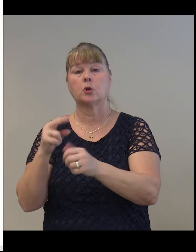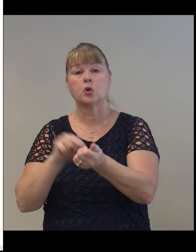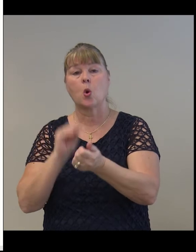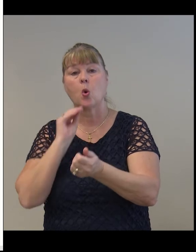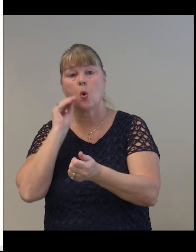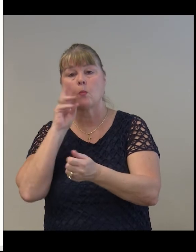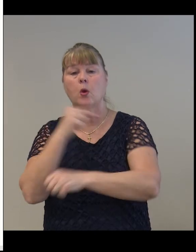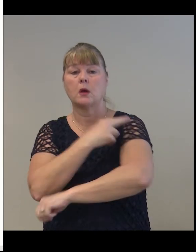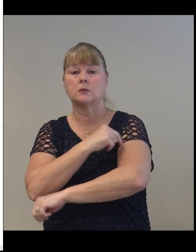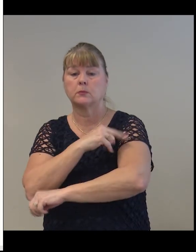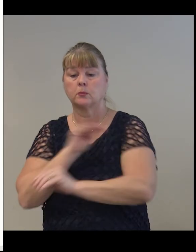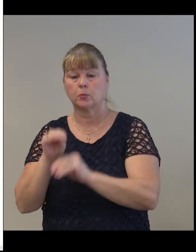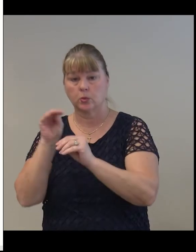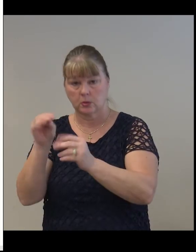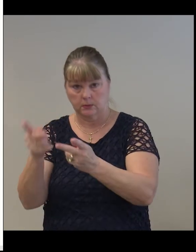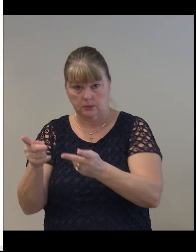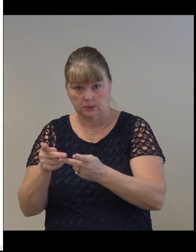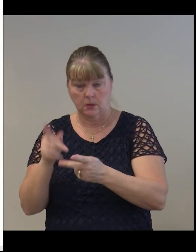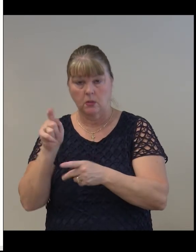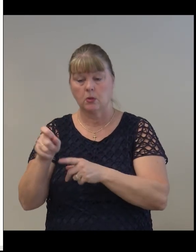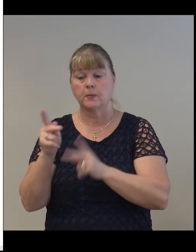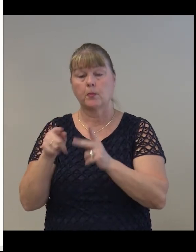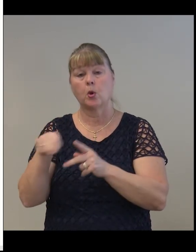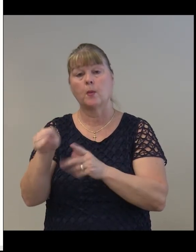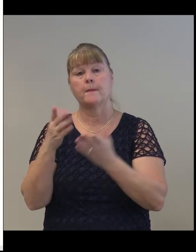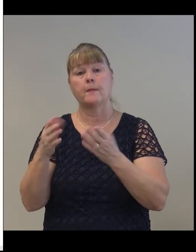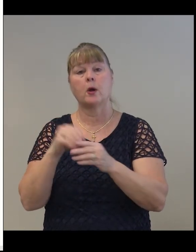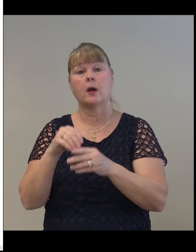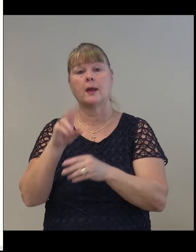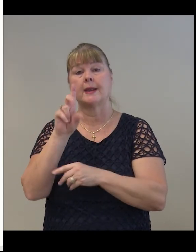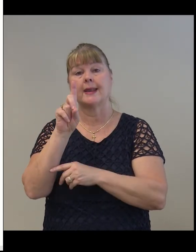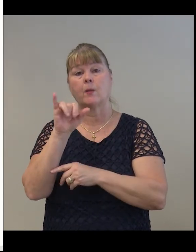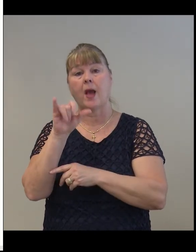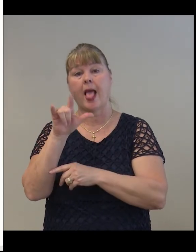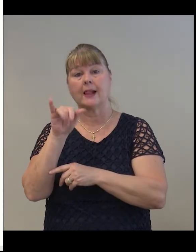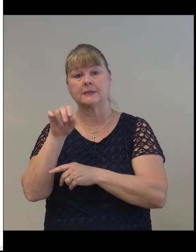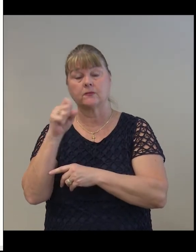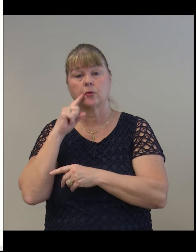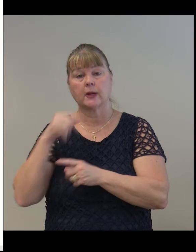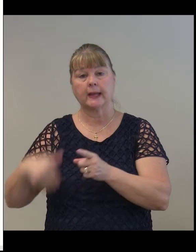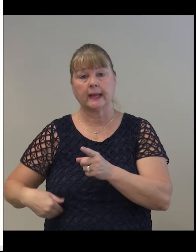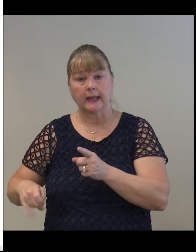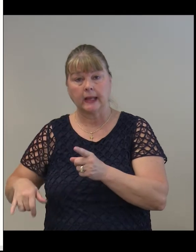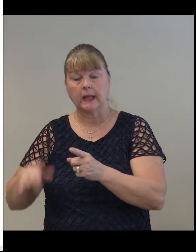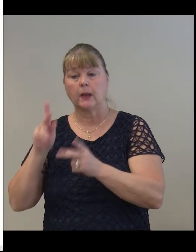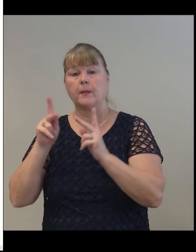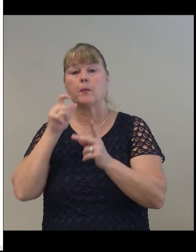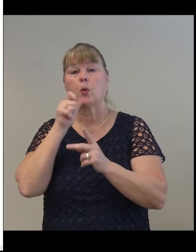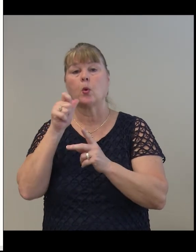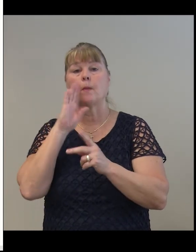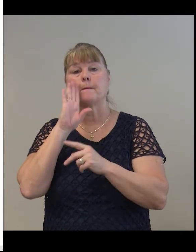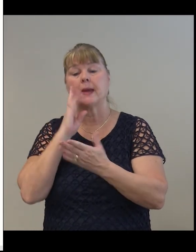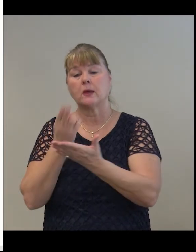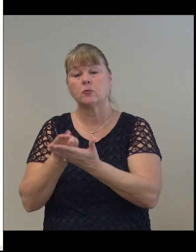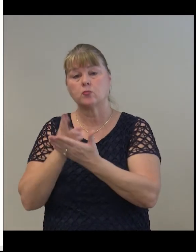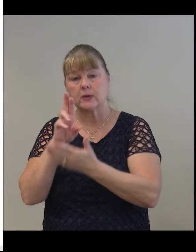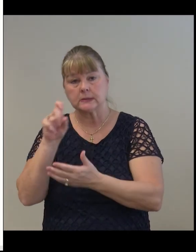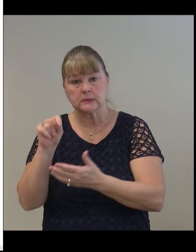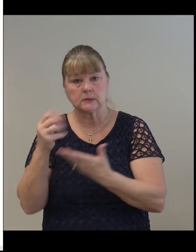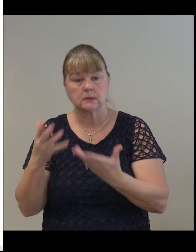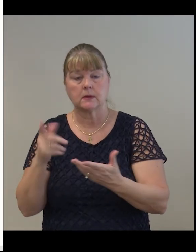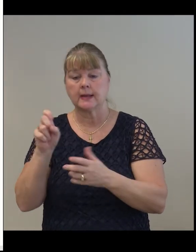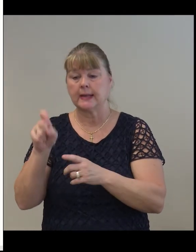care facility or a hospital facility. These are people that might be on dialysis, people that are on bed rest for any given